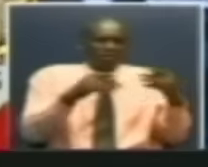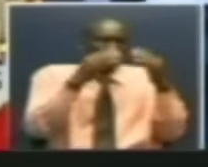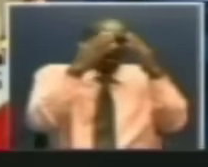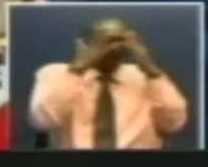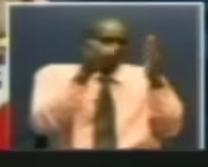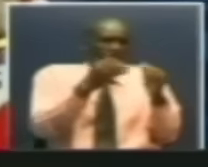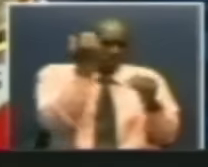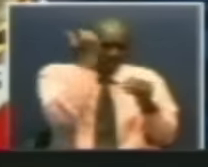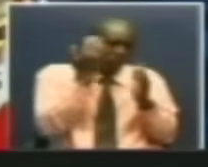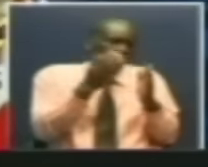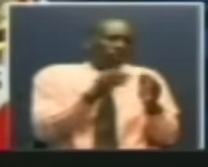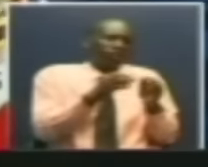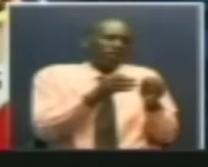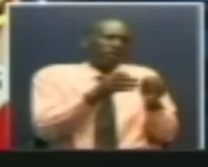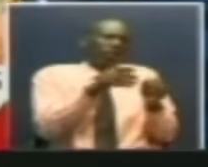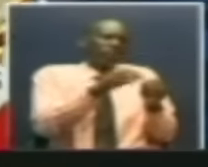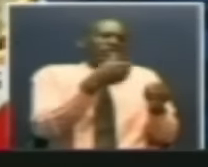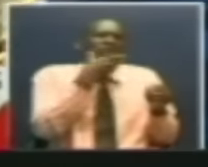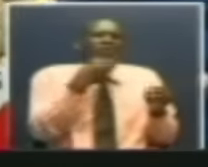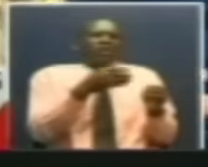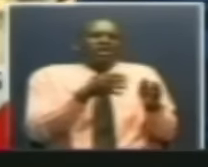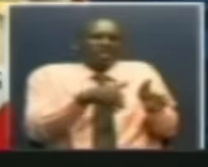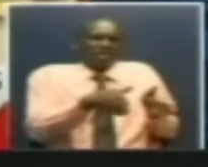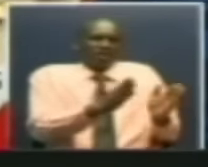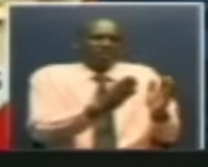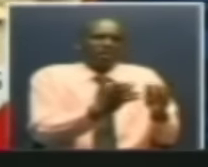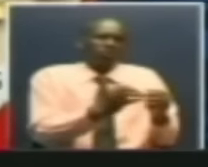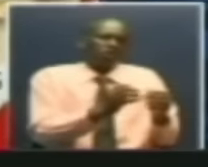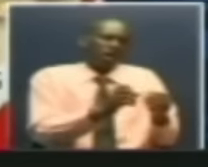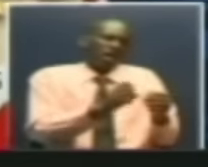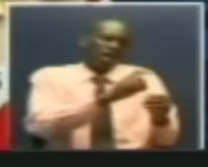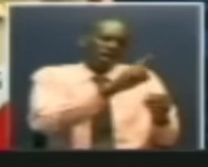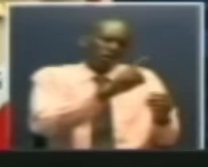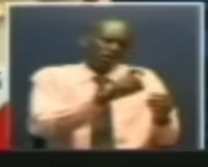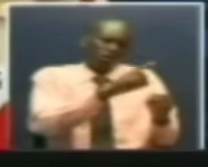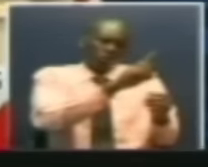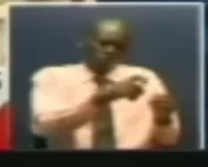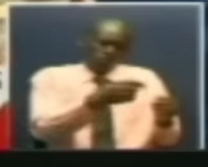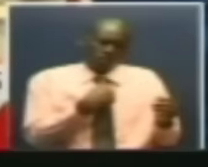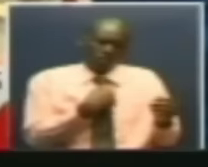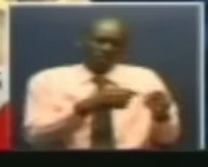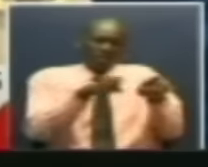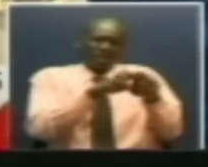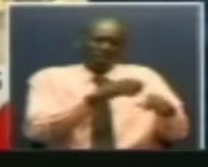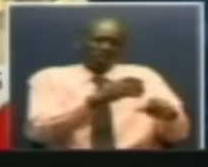an advocate of the accused. Not because at all. The way you are putting your questions, it seems